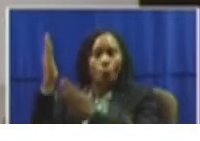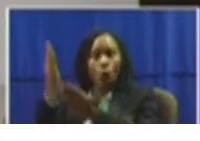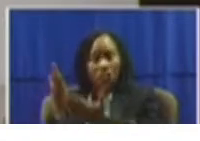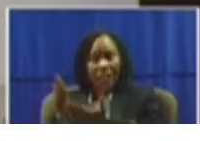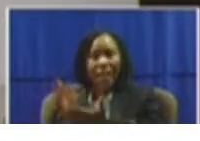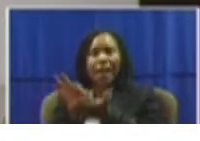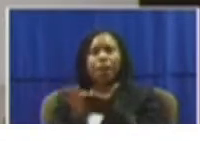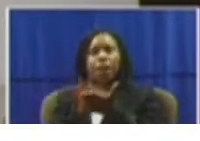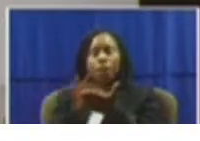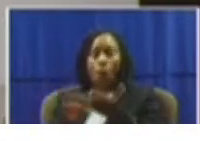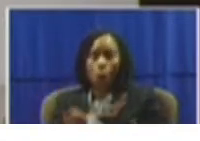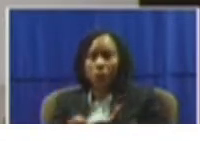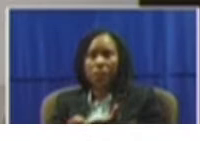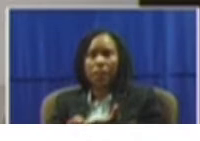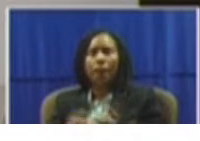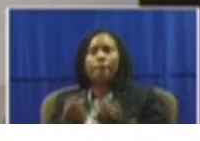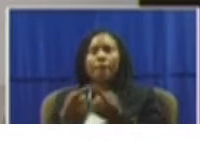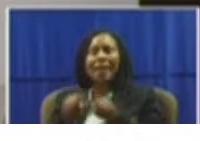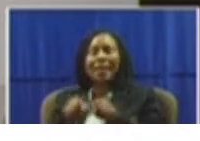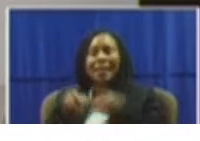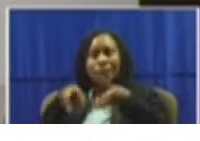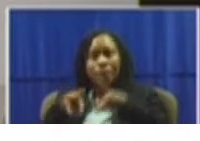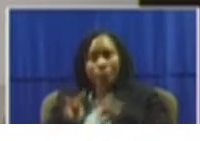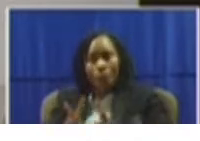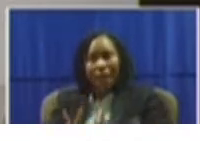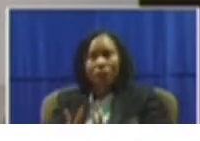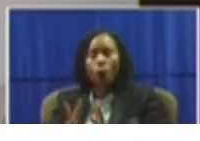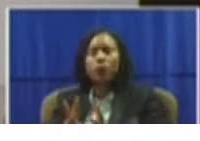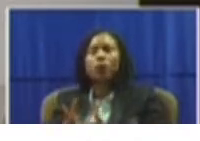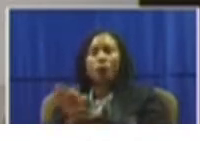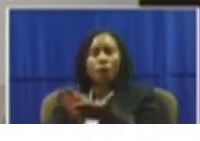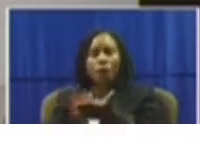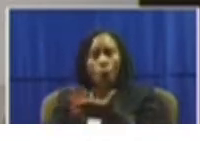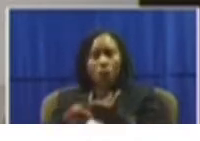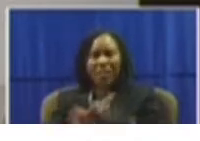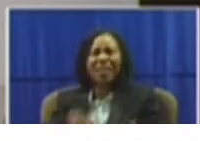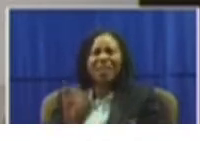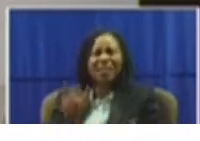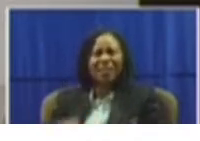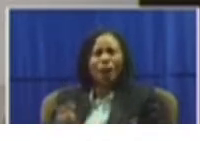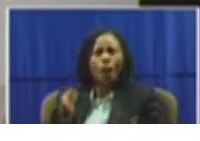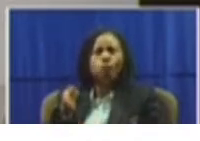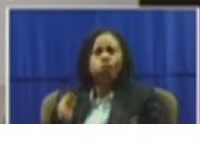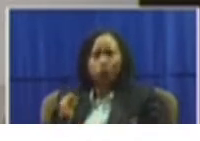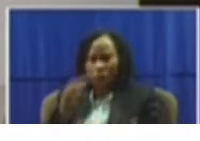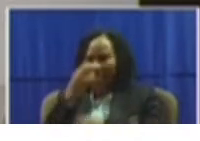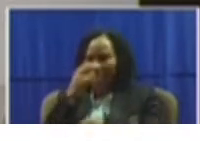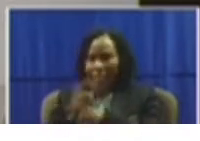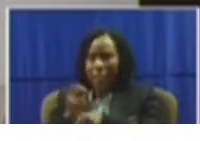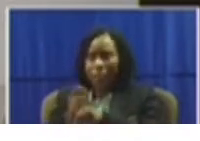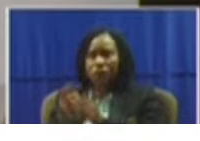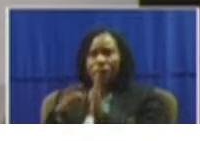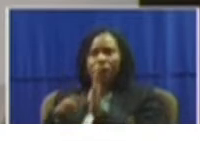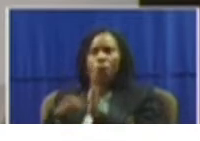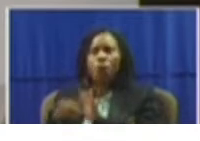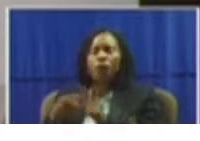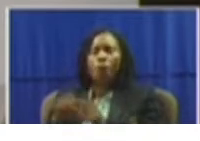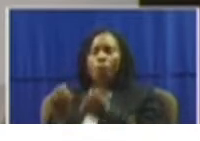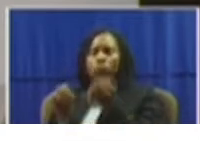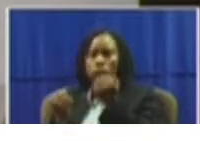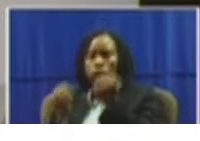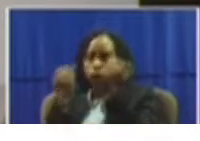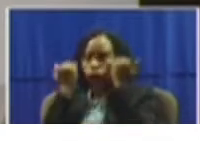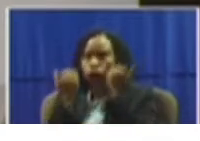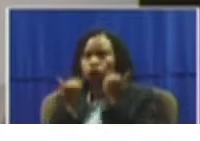vote, whereas the method of voting, it is still subject to judicial review. Lastly, on the